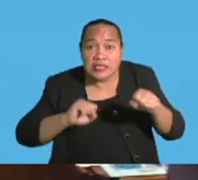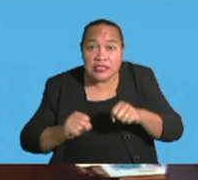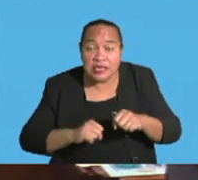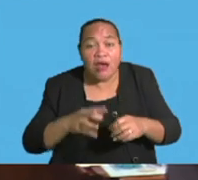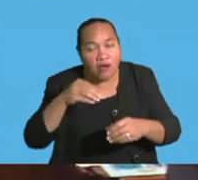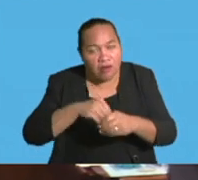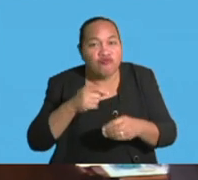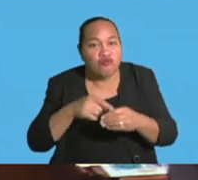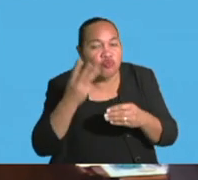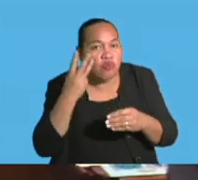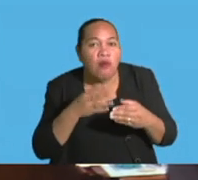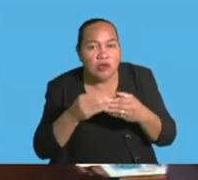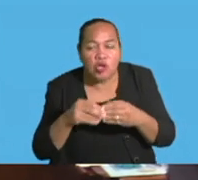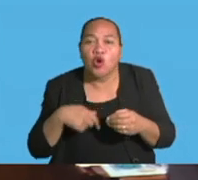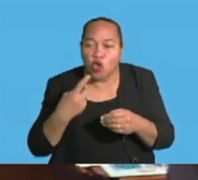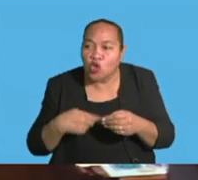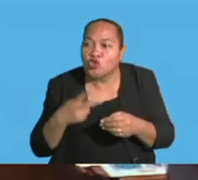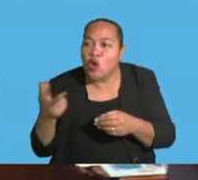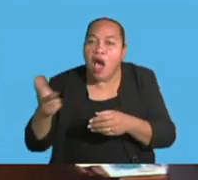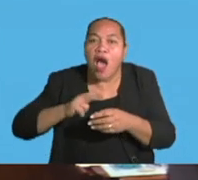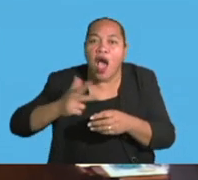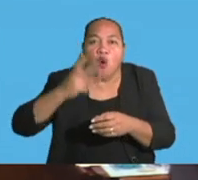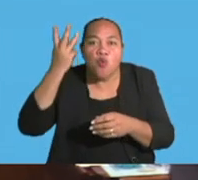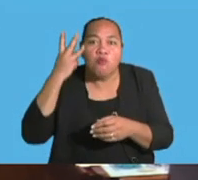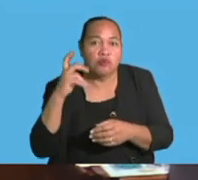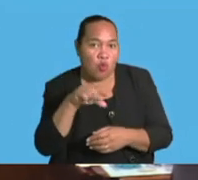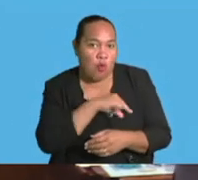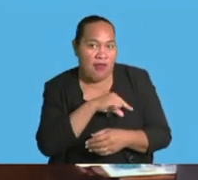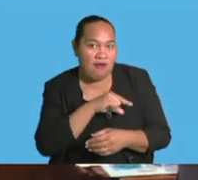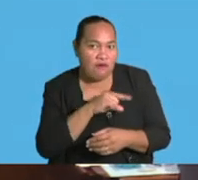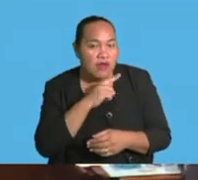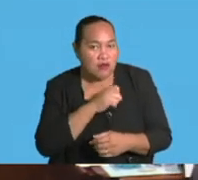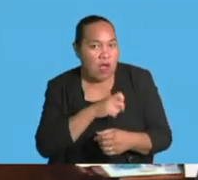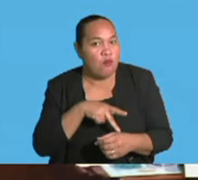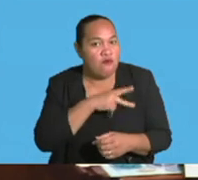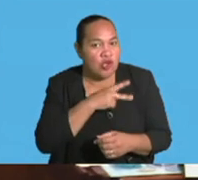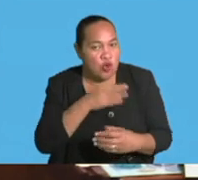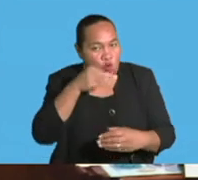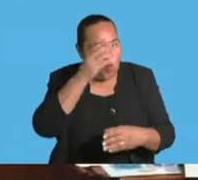ministry continues to recruit qualified females as forestry professionals.